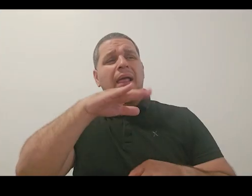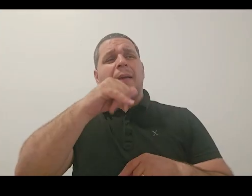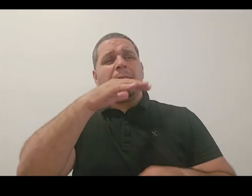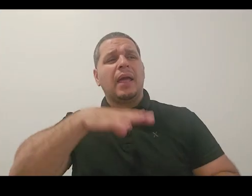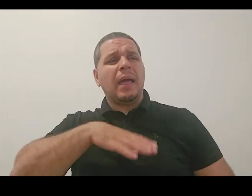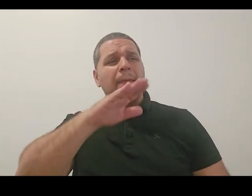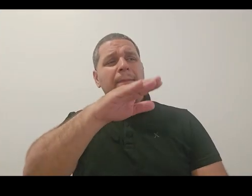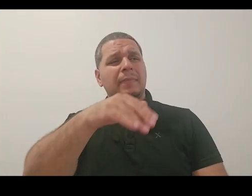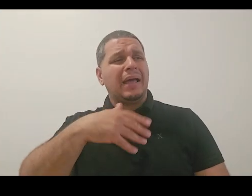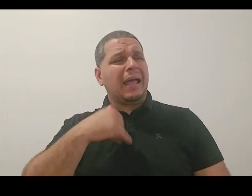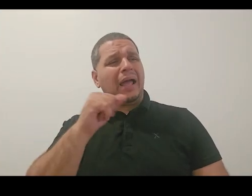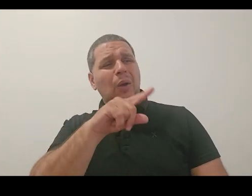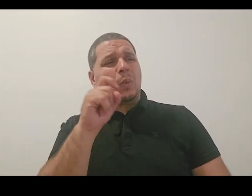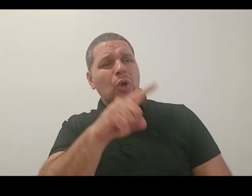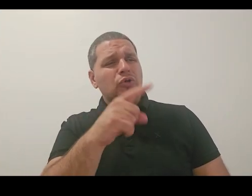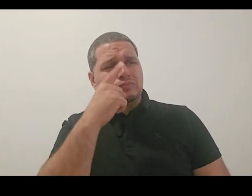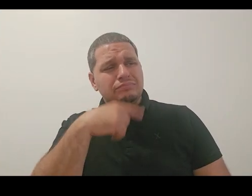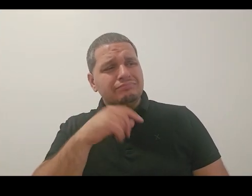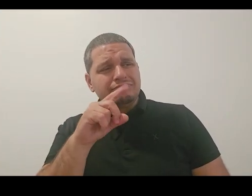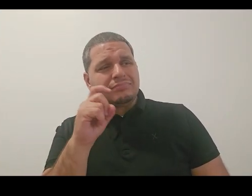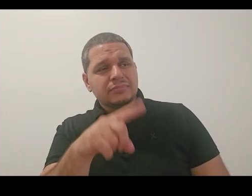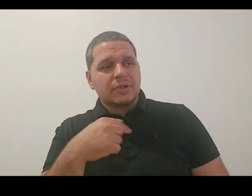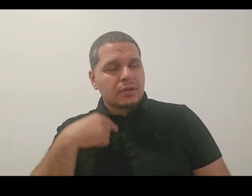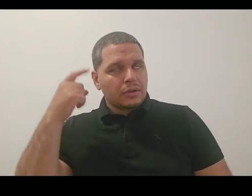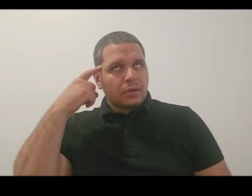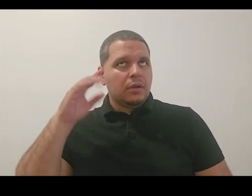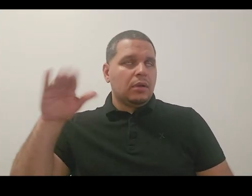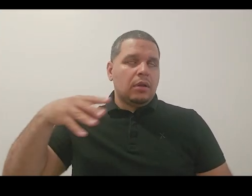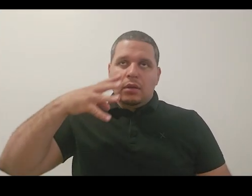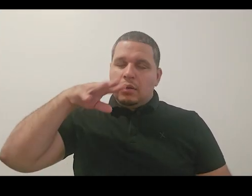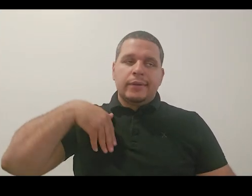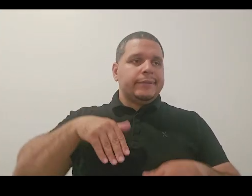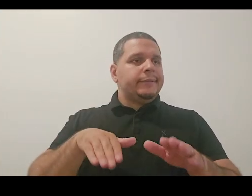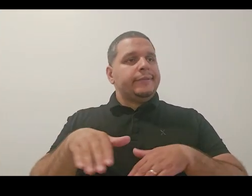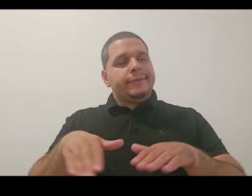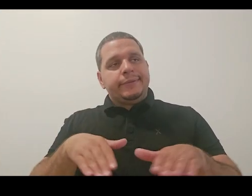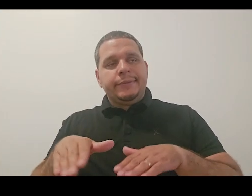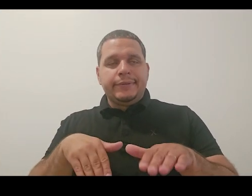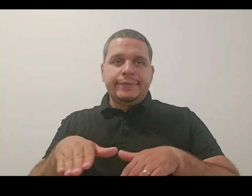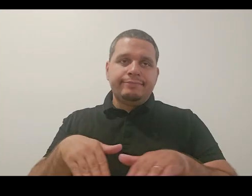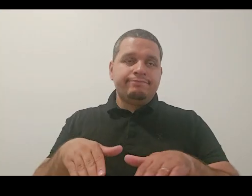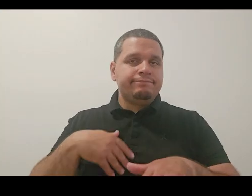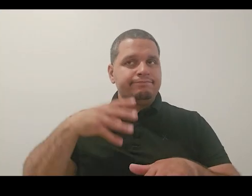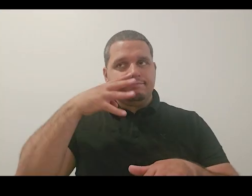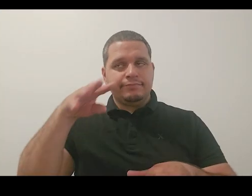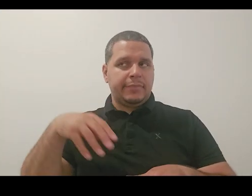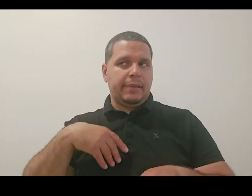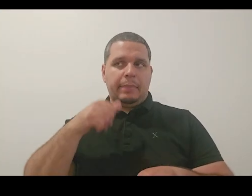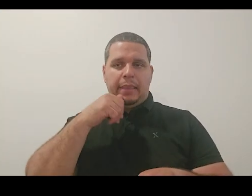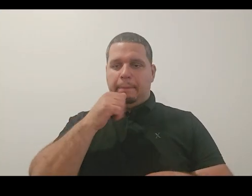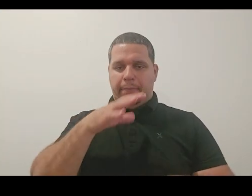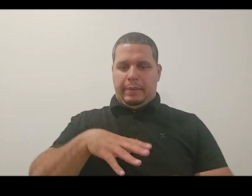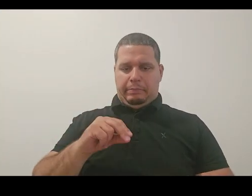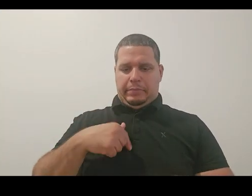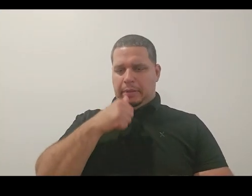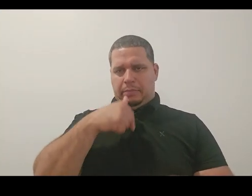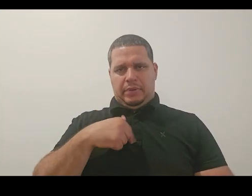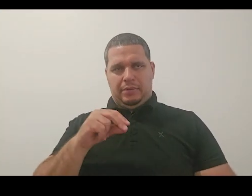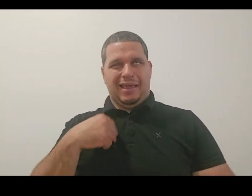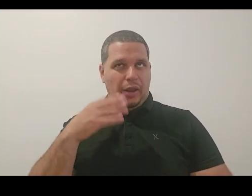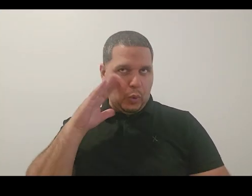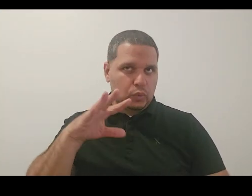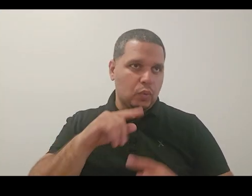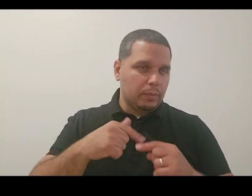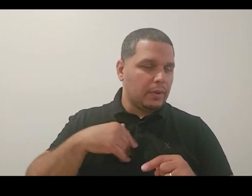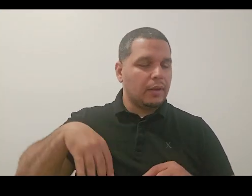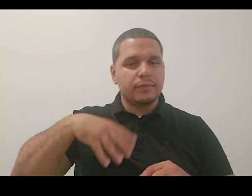some guy from across the street was like, ma'am, can I ask you a question? And I just keep walking, like straight in my face, like, I'm